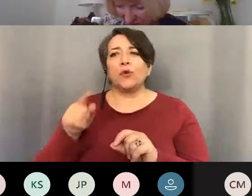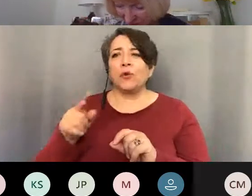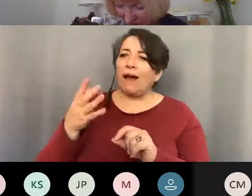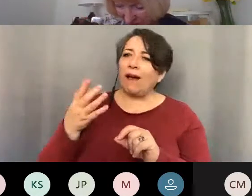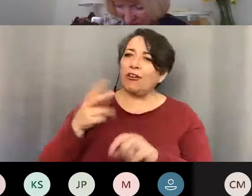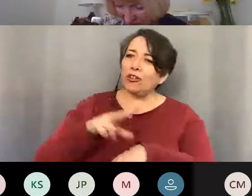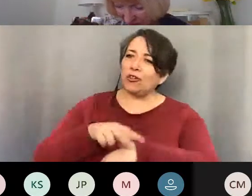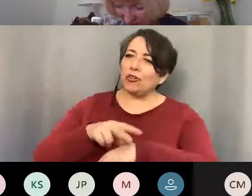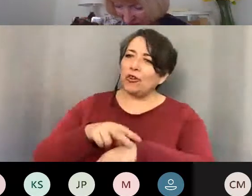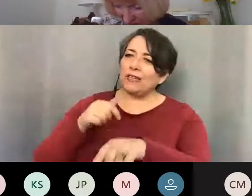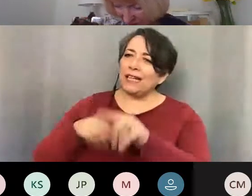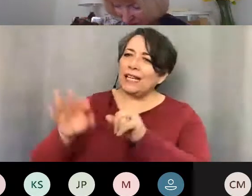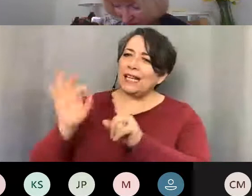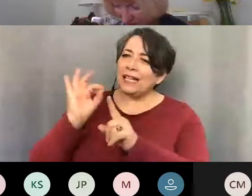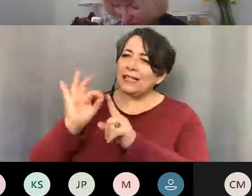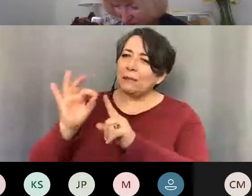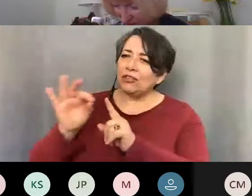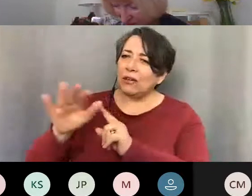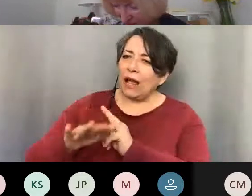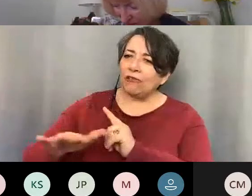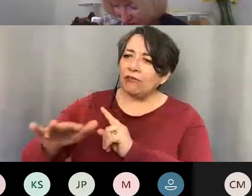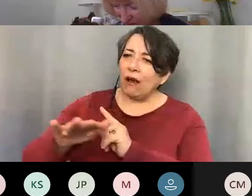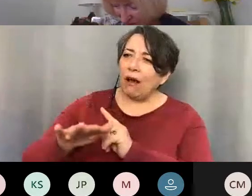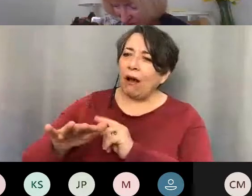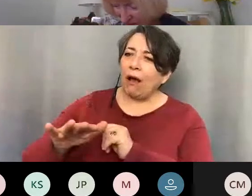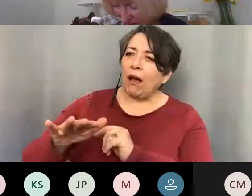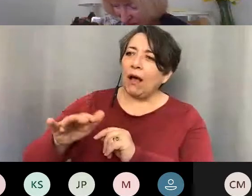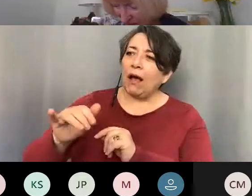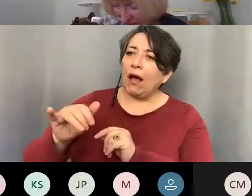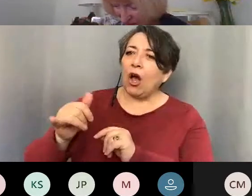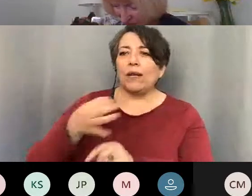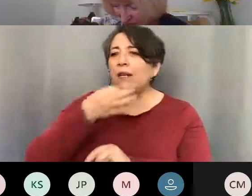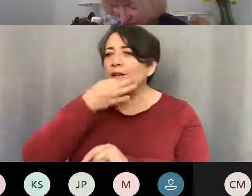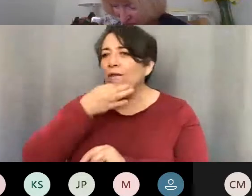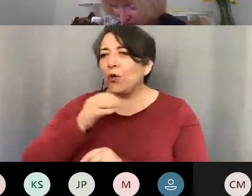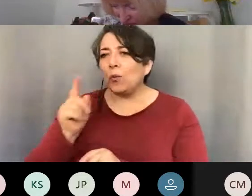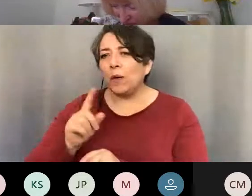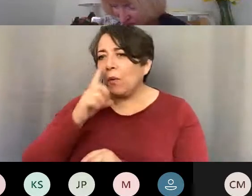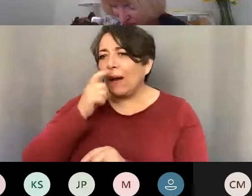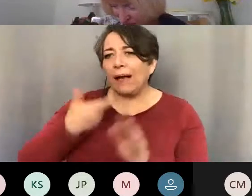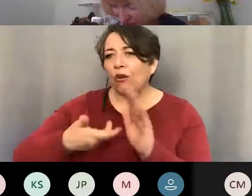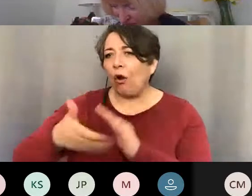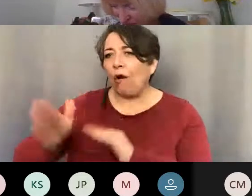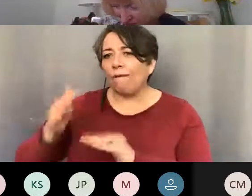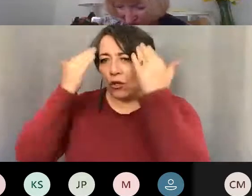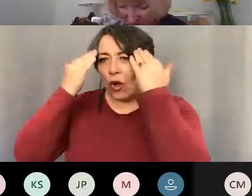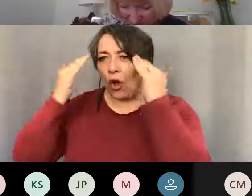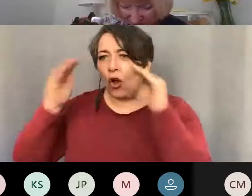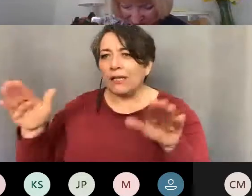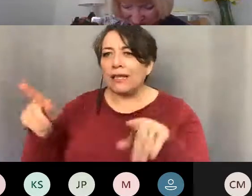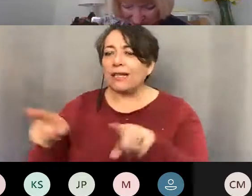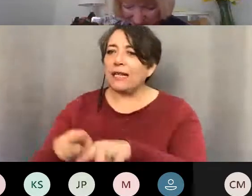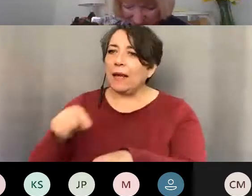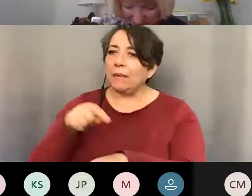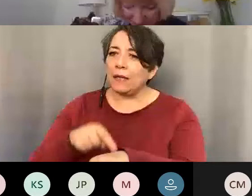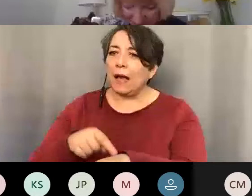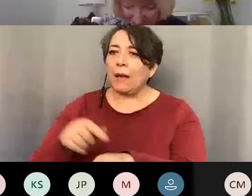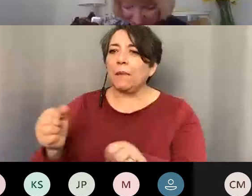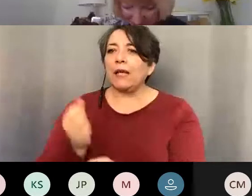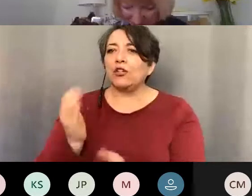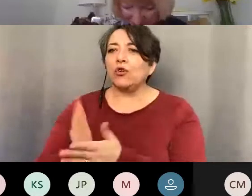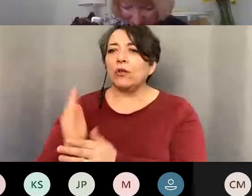people would be allowed to be off on leave at the same time, and that would be balanced in the area based on still delivering the services. So